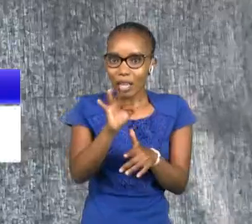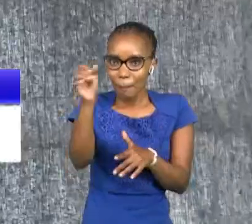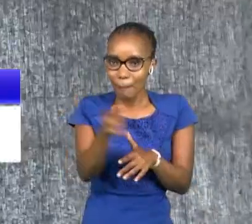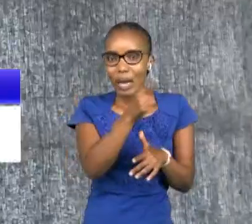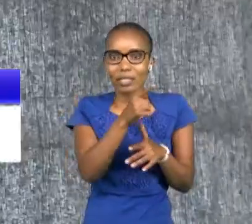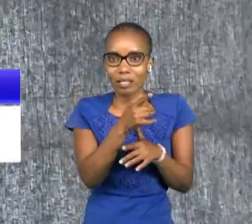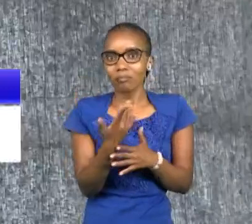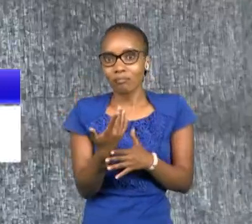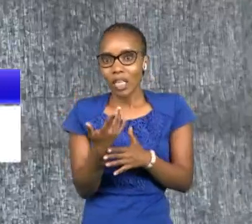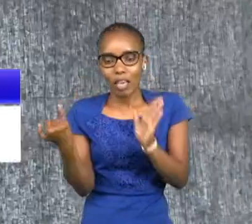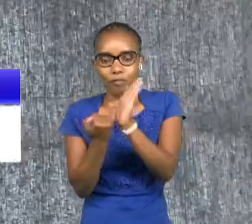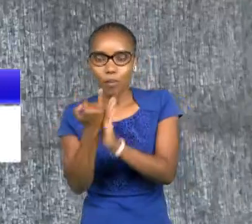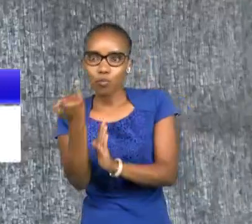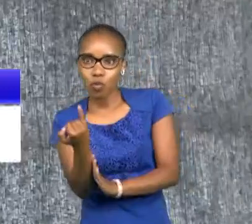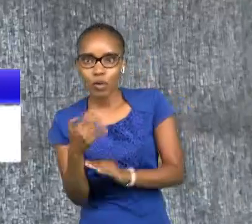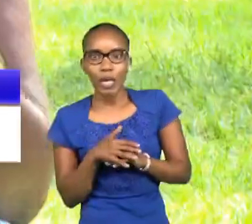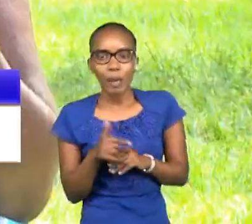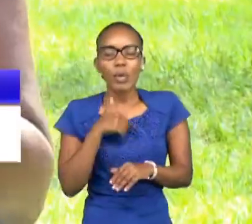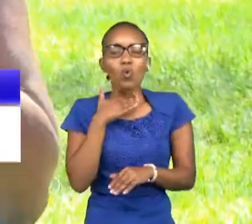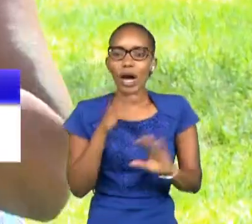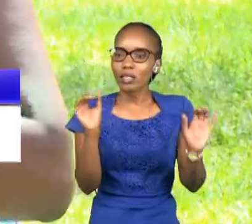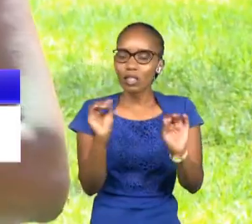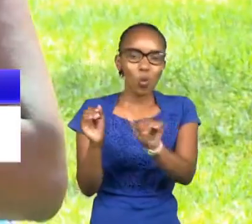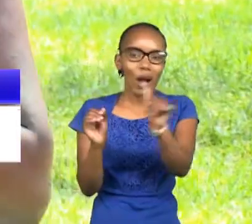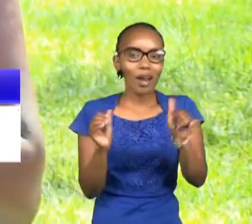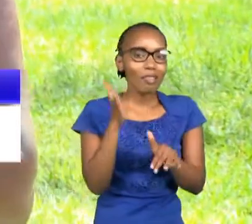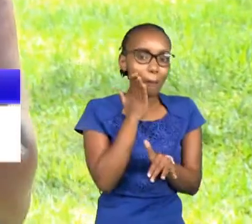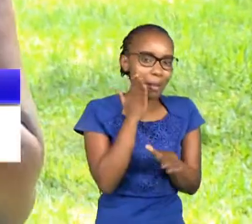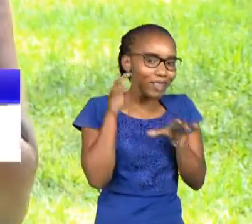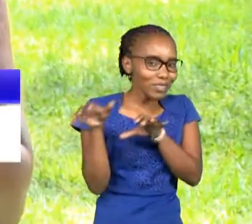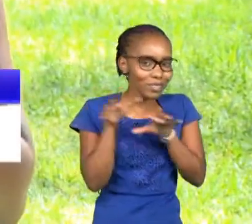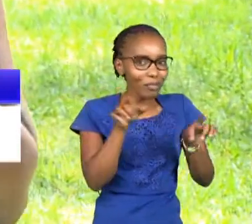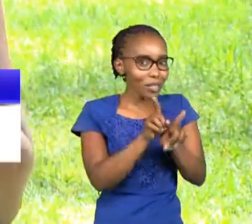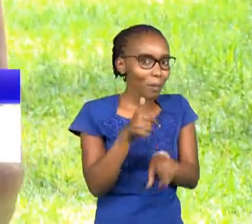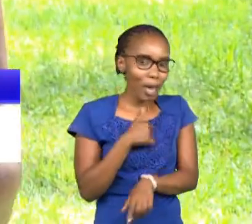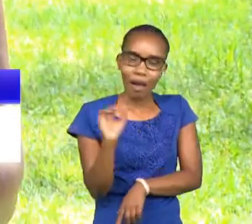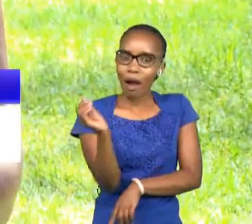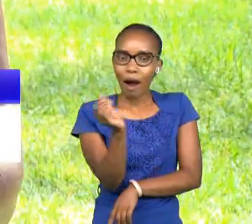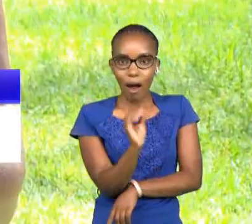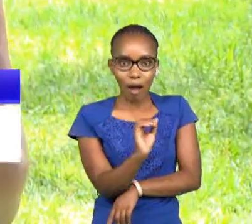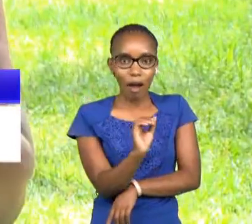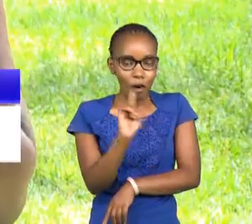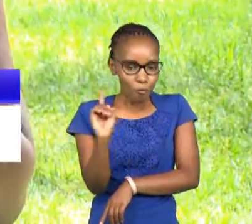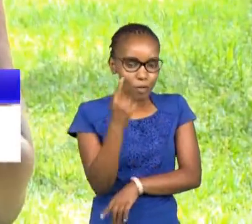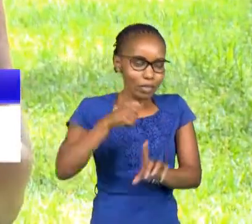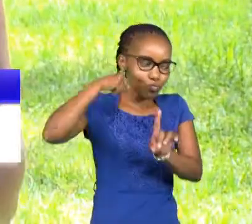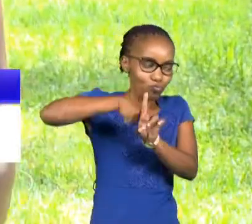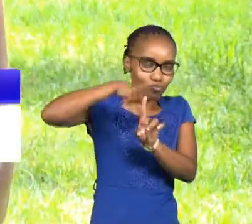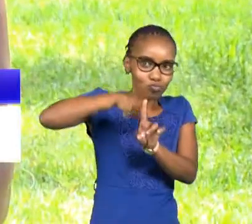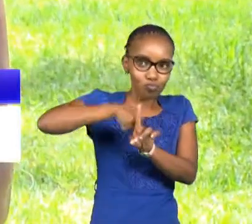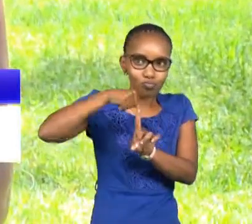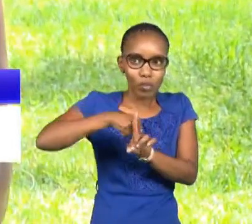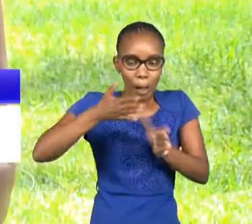You can imagine. So I don't want any other mother having to go through this journey. First, we'd advocate for birth